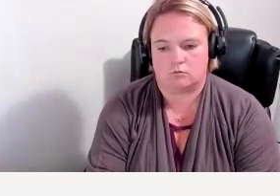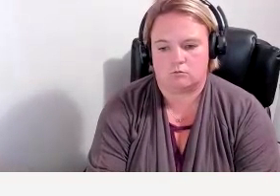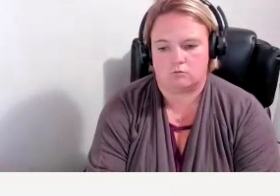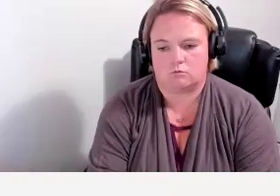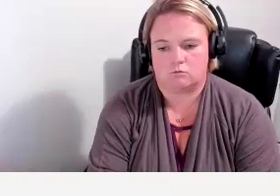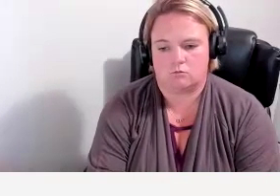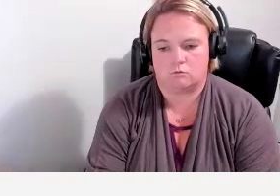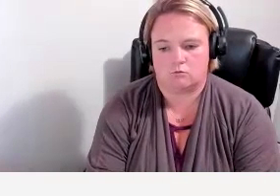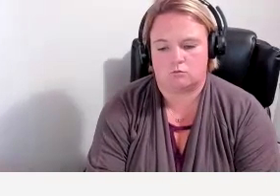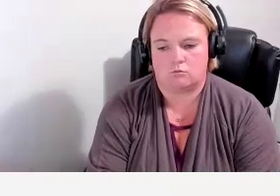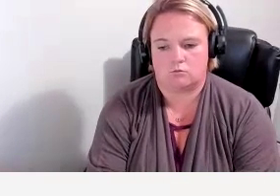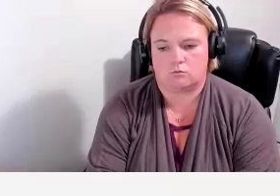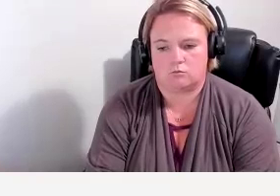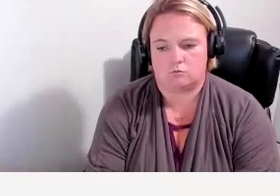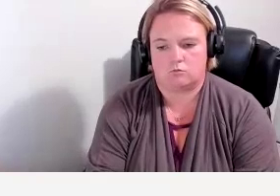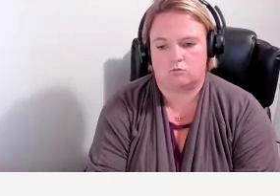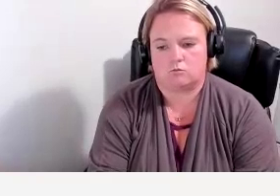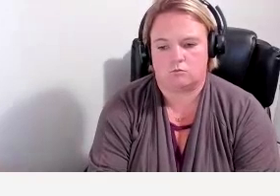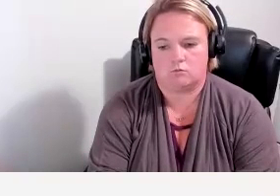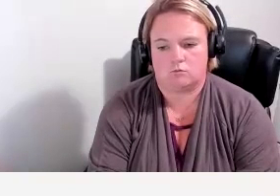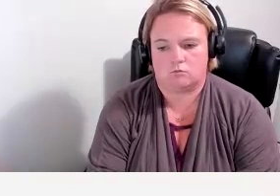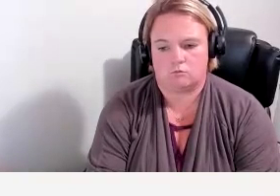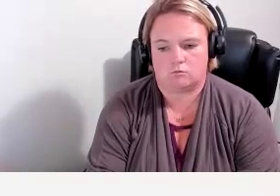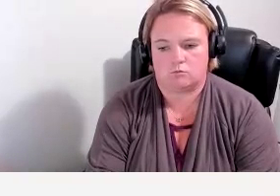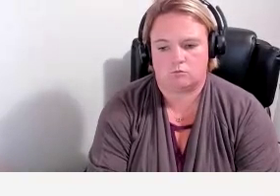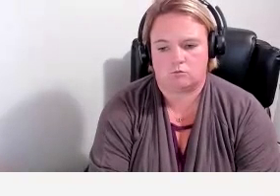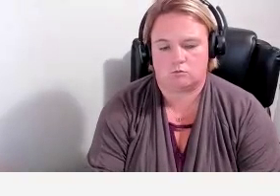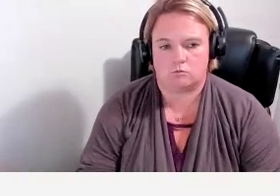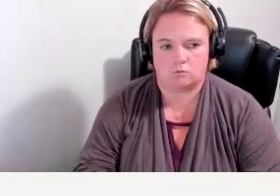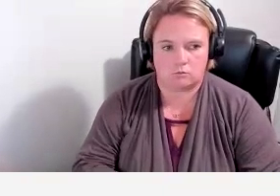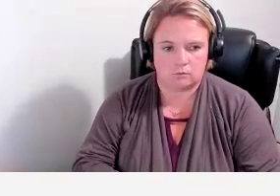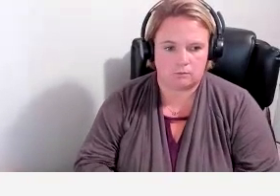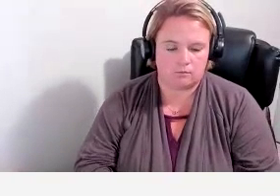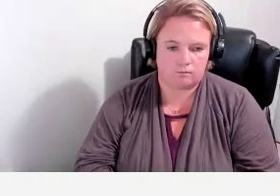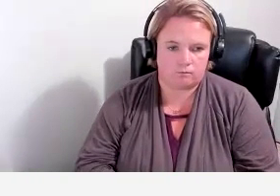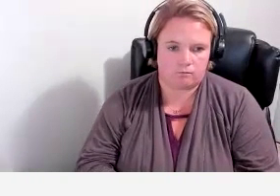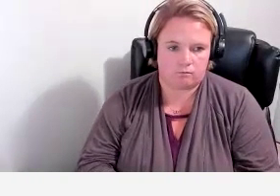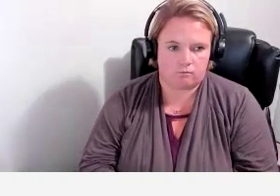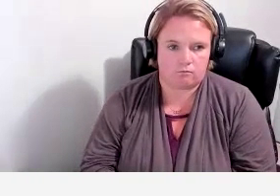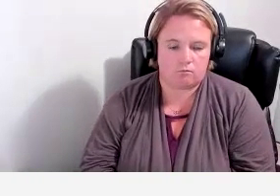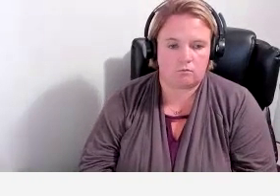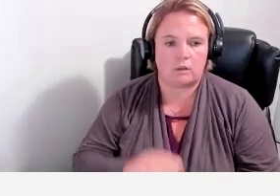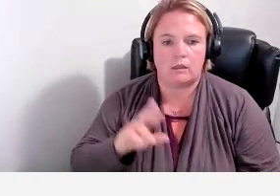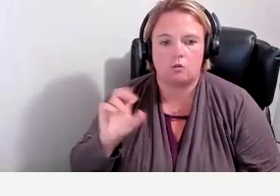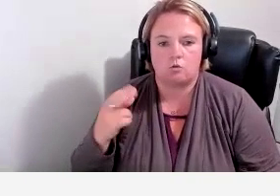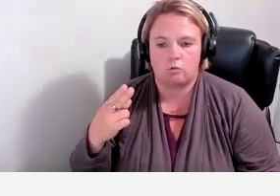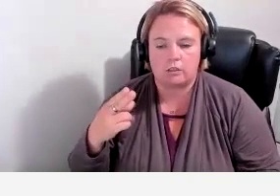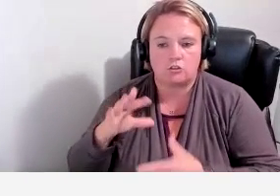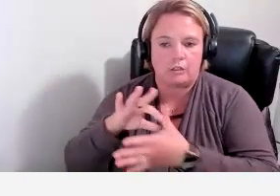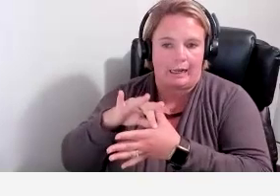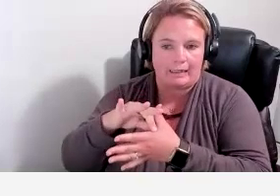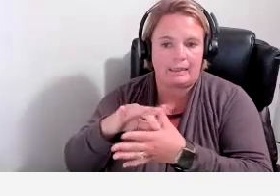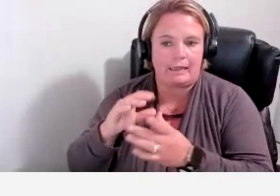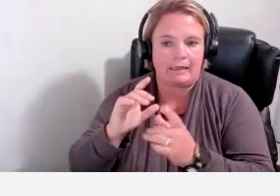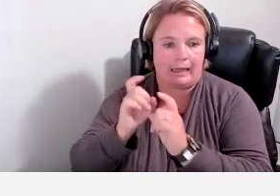Now, another tool that's also integrated into Canvas and in the rich content editor is